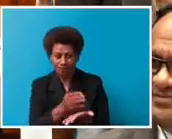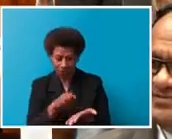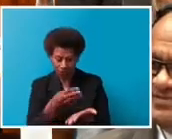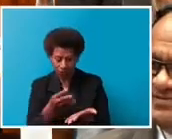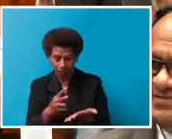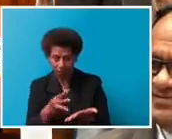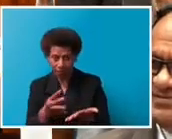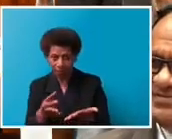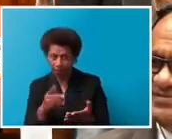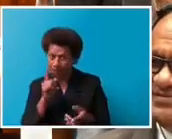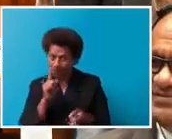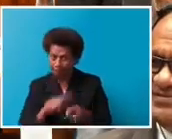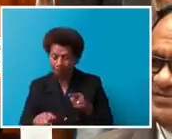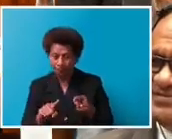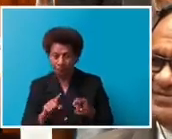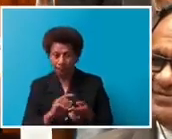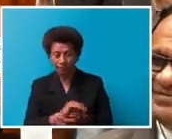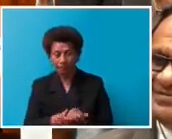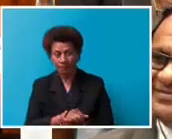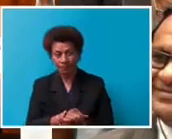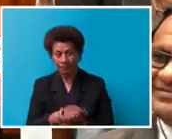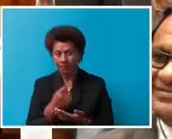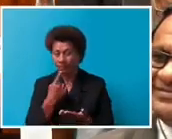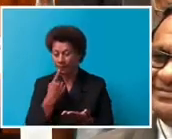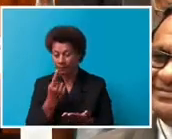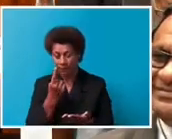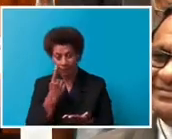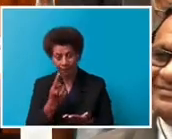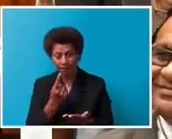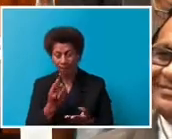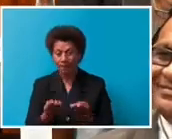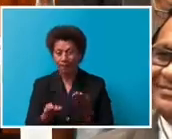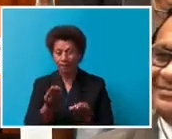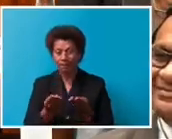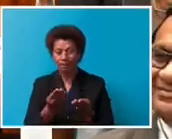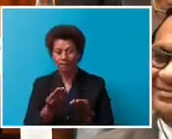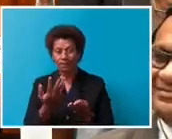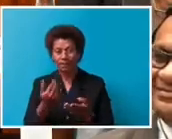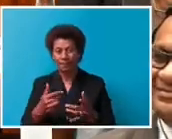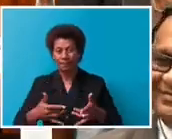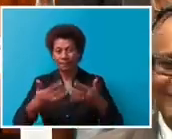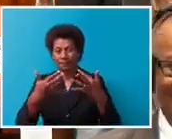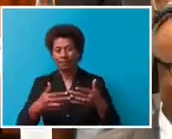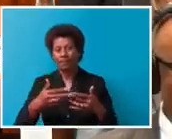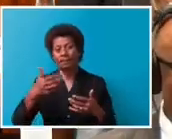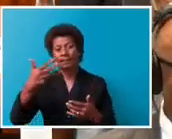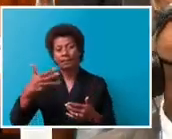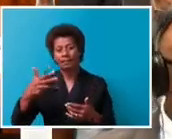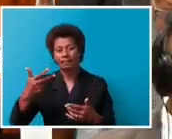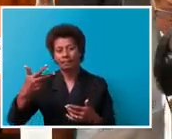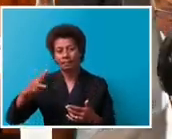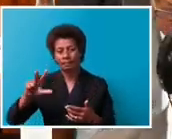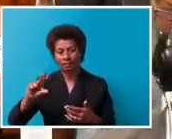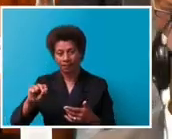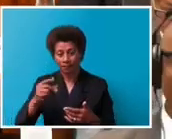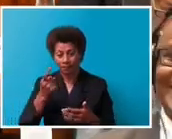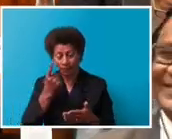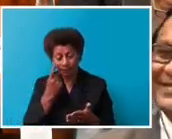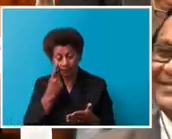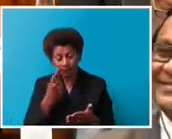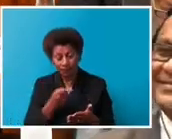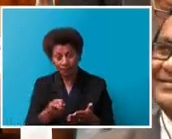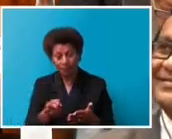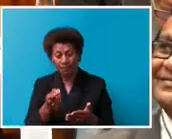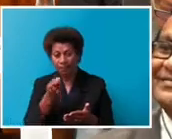Mr. Speaker said. If you look at the overall balance, I've got data here from 1980. If you look at just